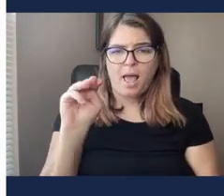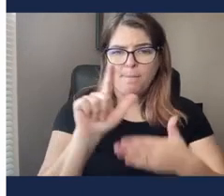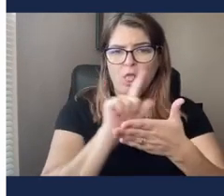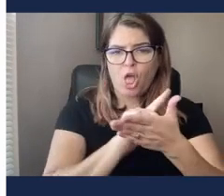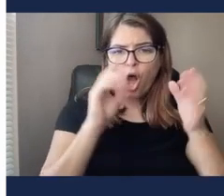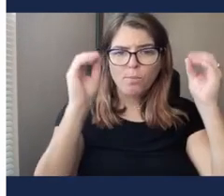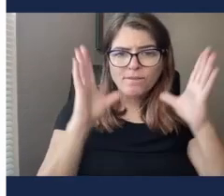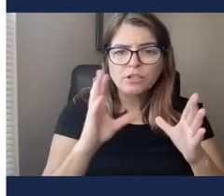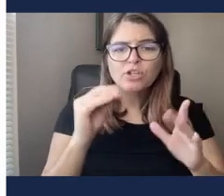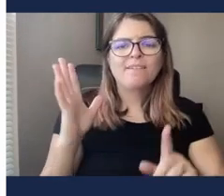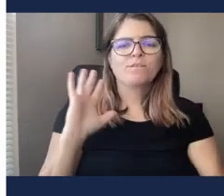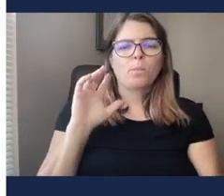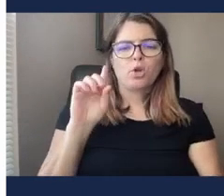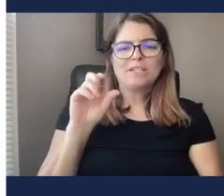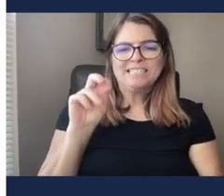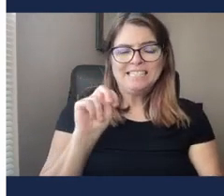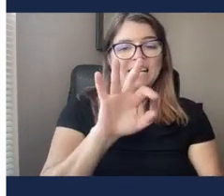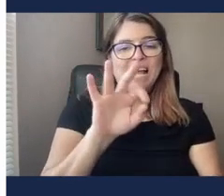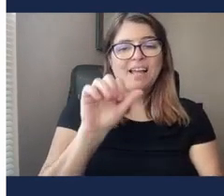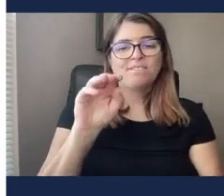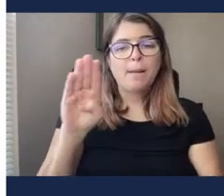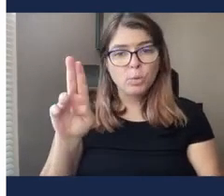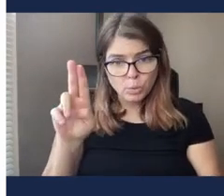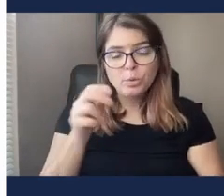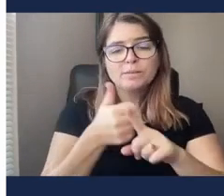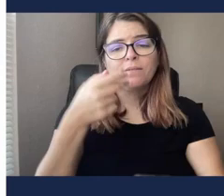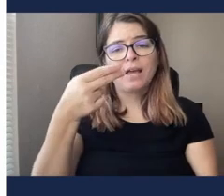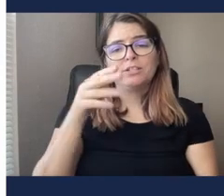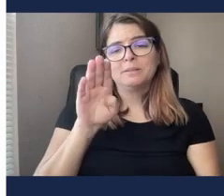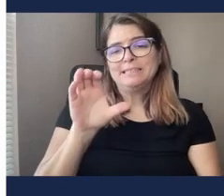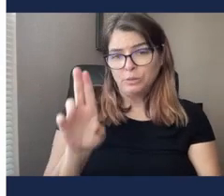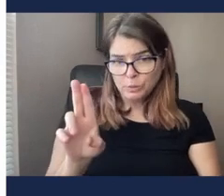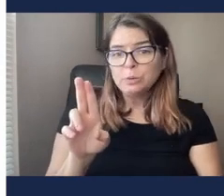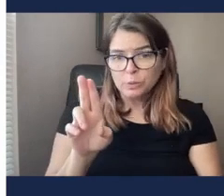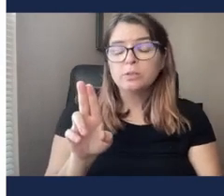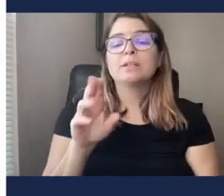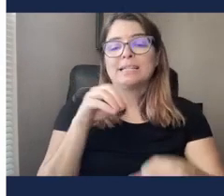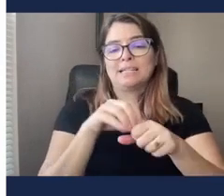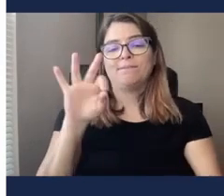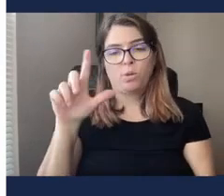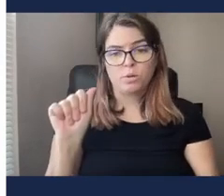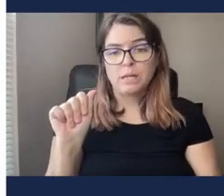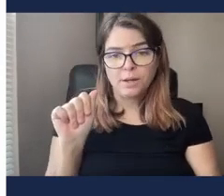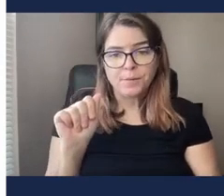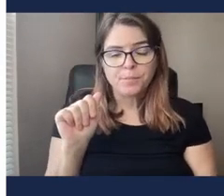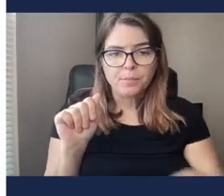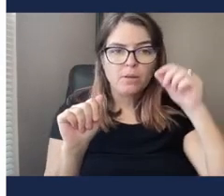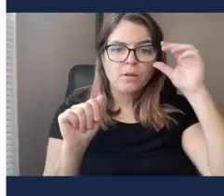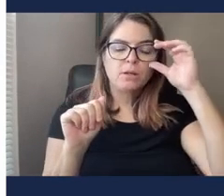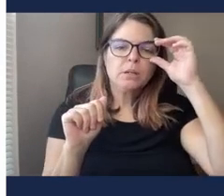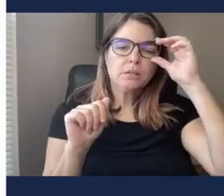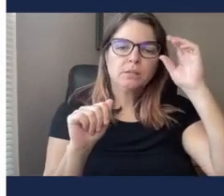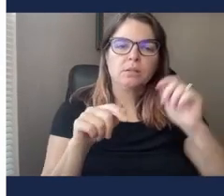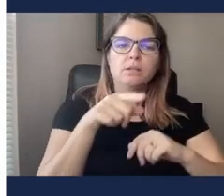and former dean. FAMU is a historically Black college university in Florida. And